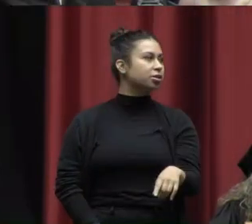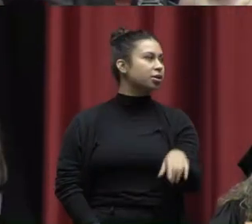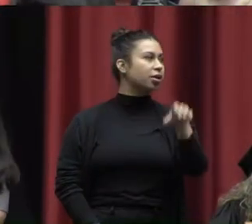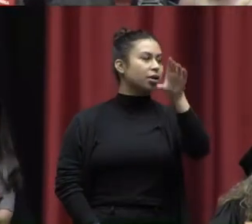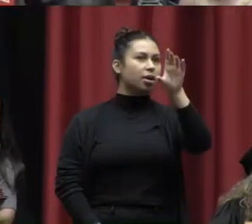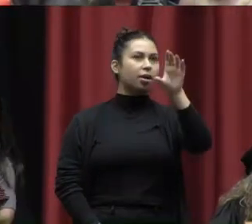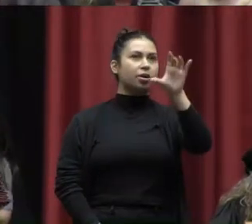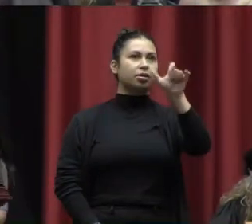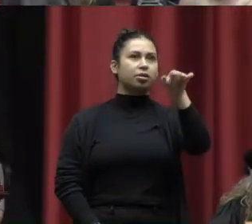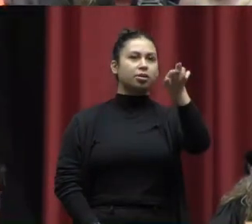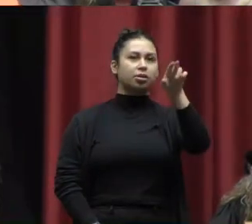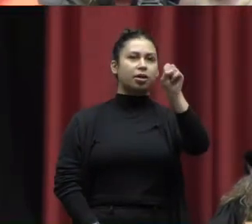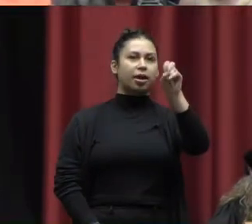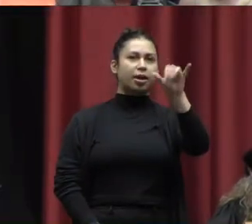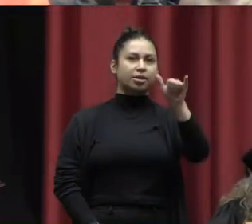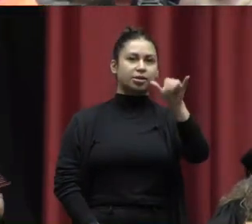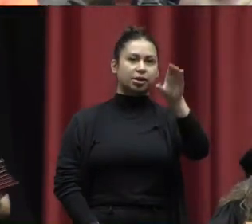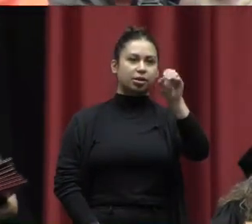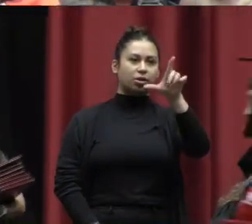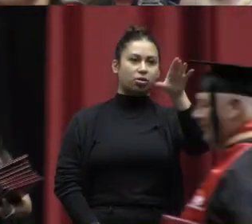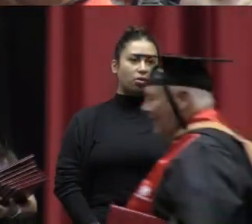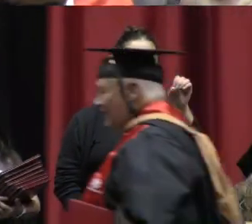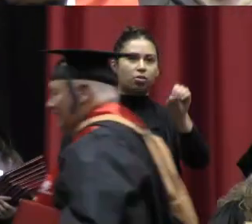Casey Cole.